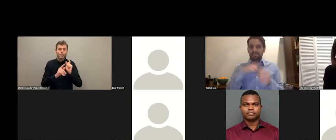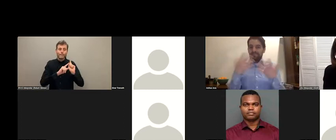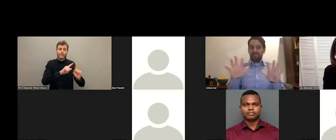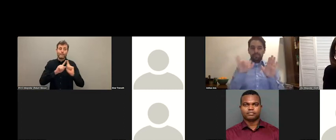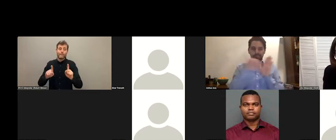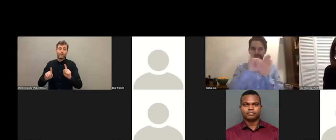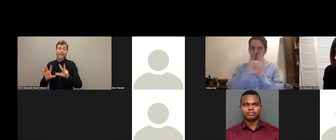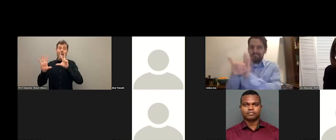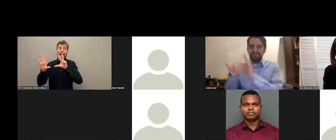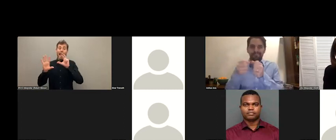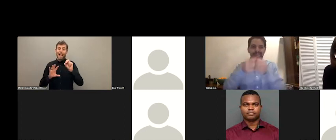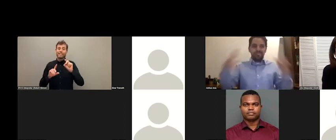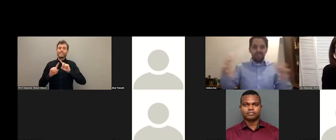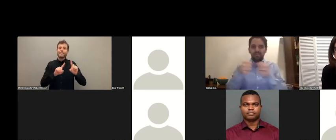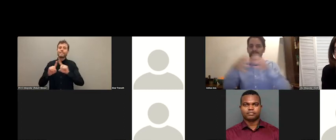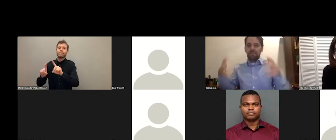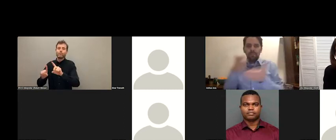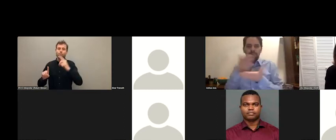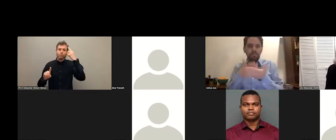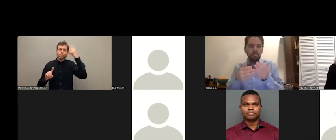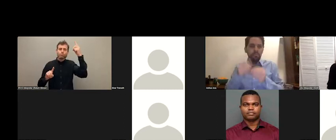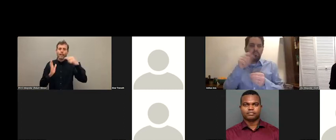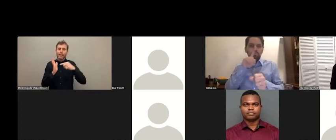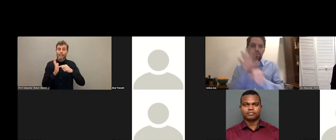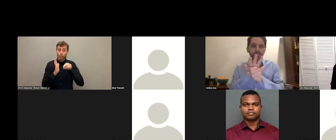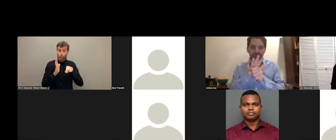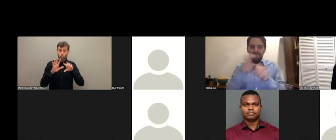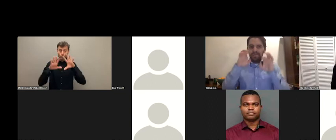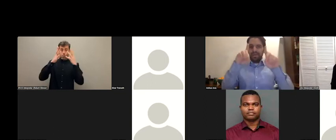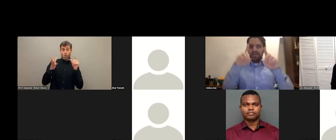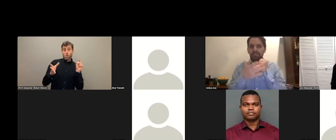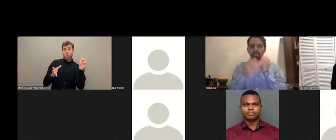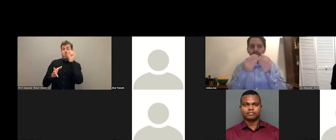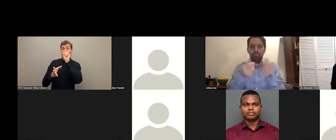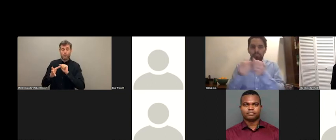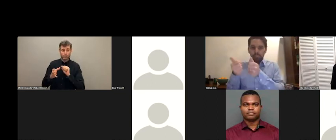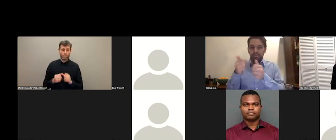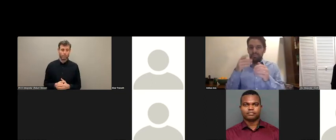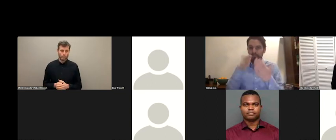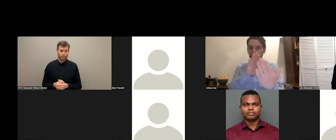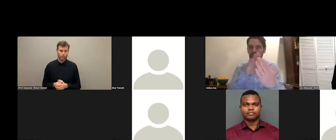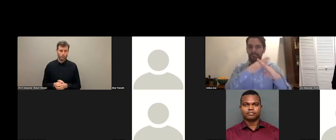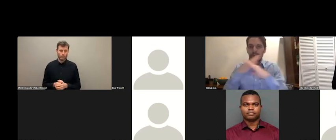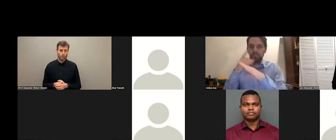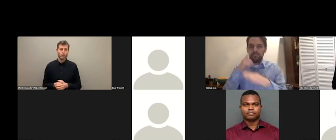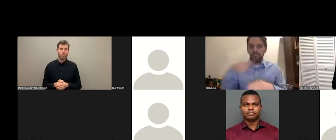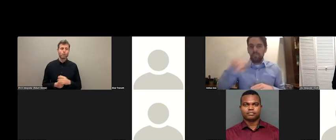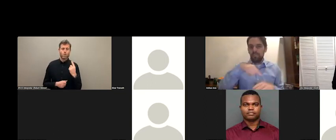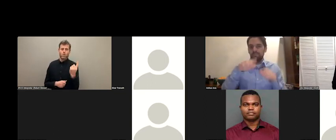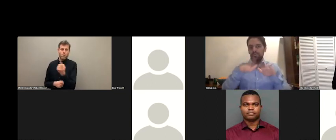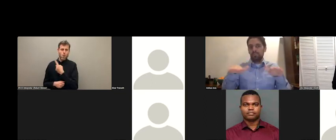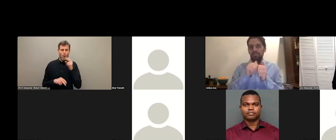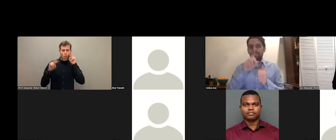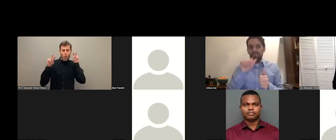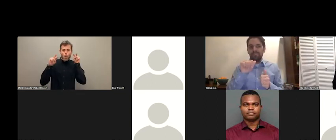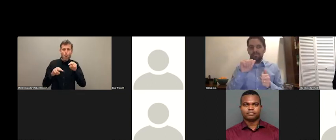of our focus areas, and we've already identified and expanded on some of the commitment to ed tech solutions